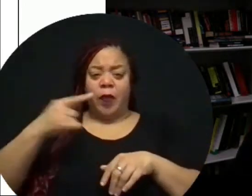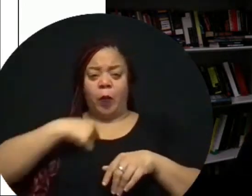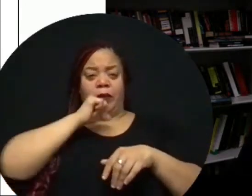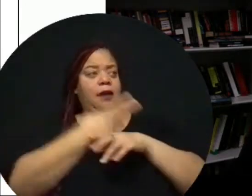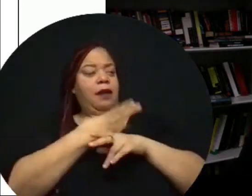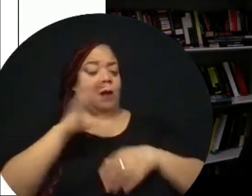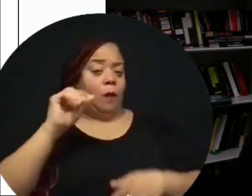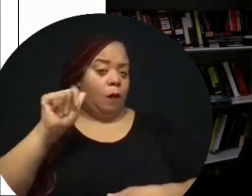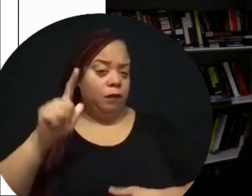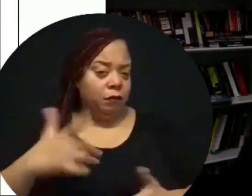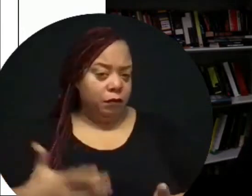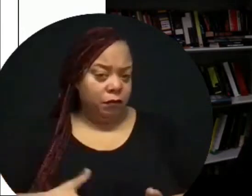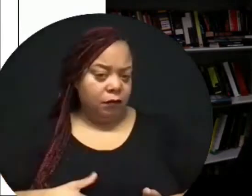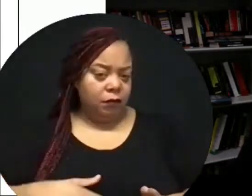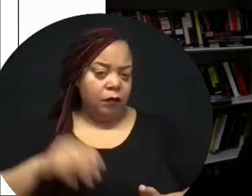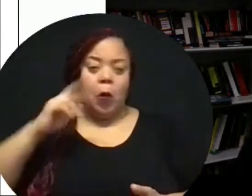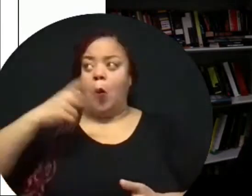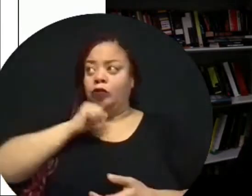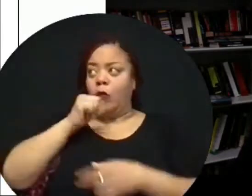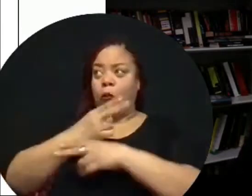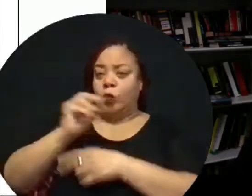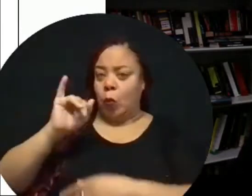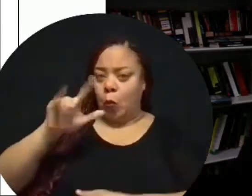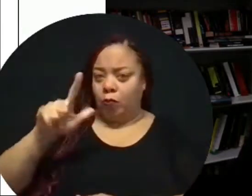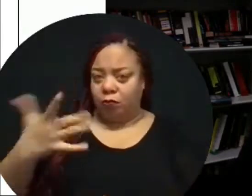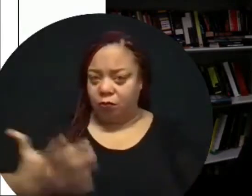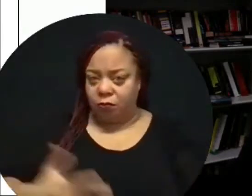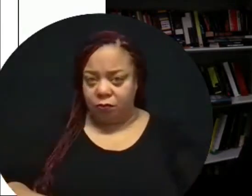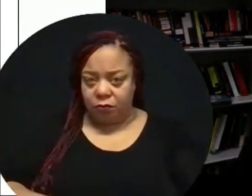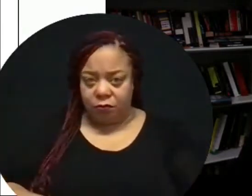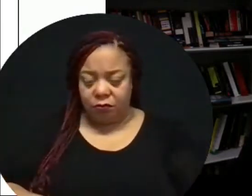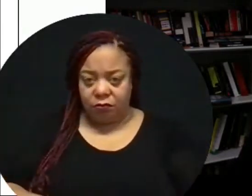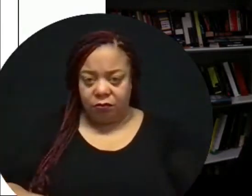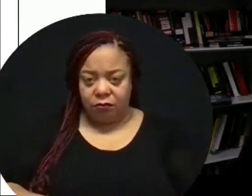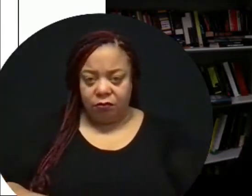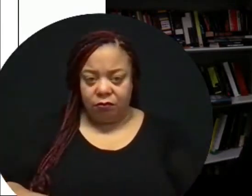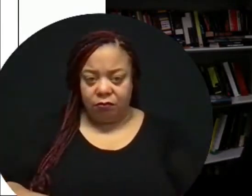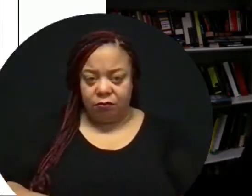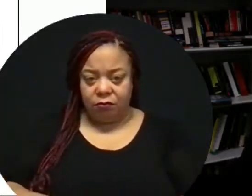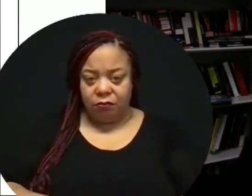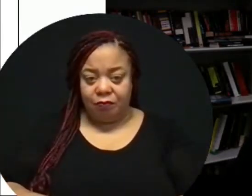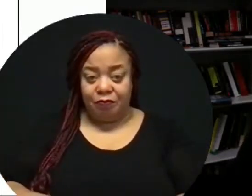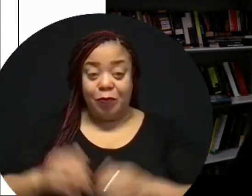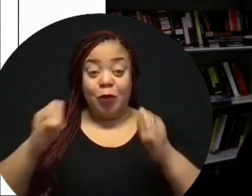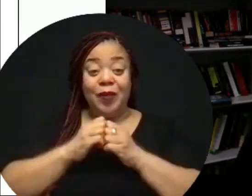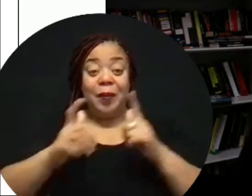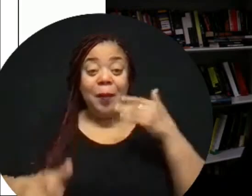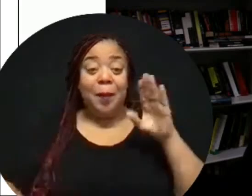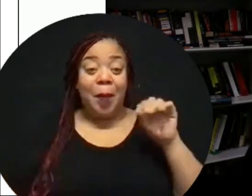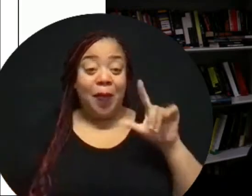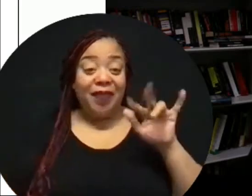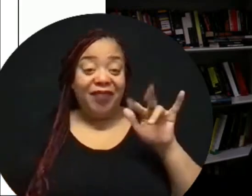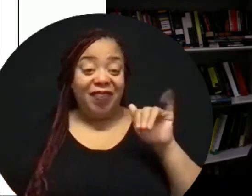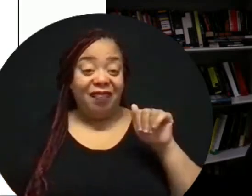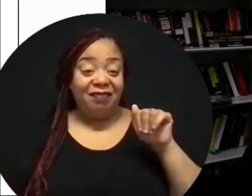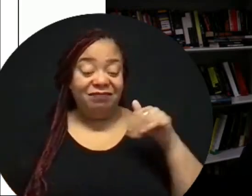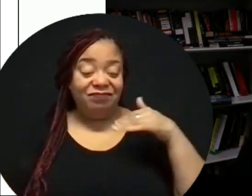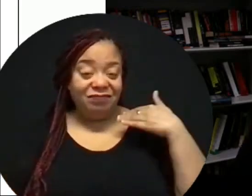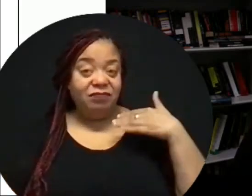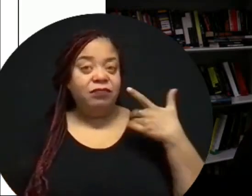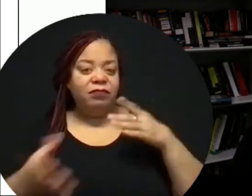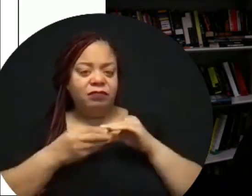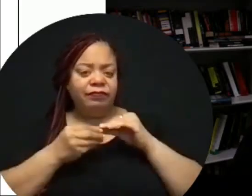Bolivia saying a few years back, no, we're not just going to open up and sell off